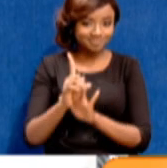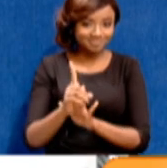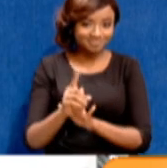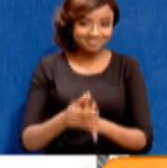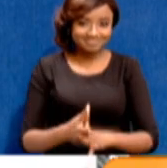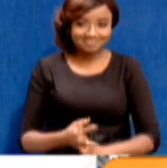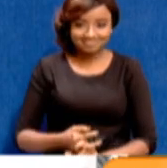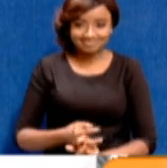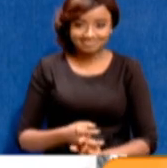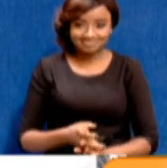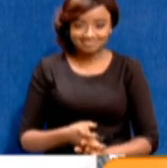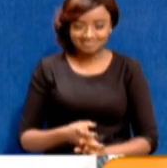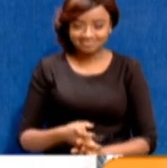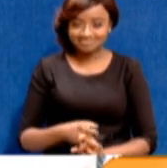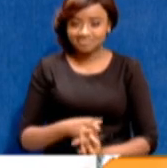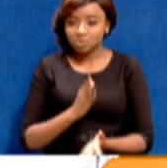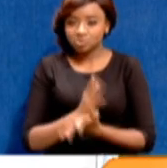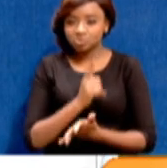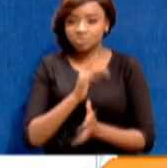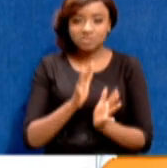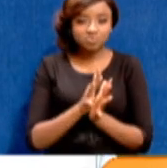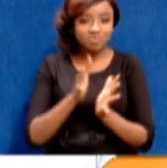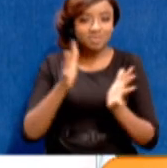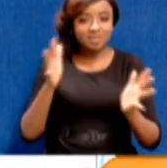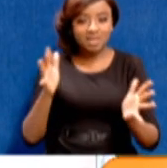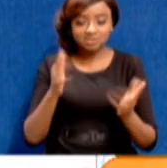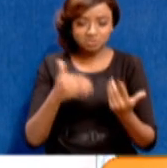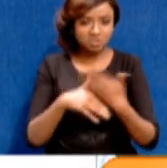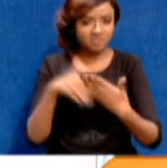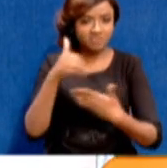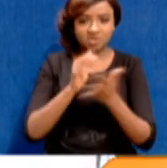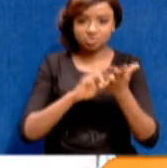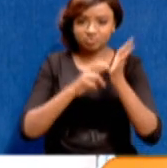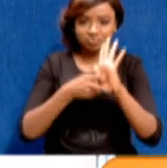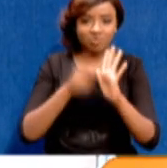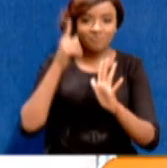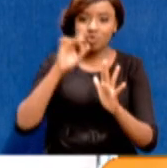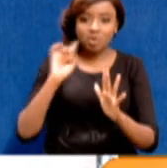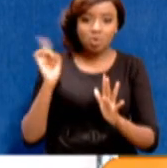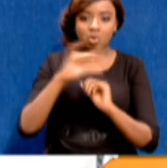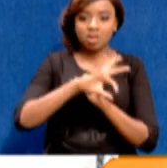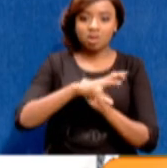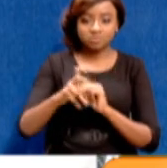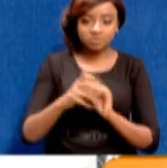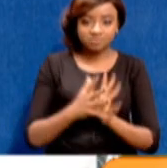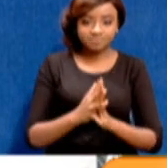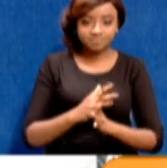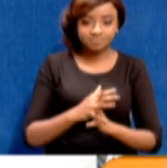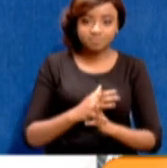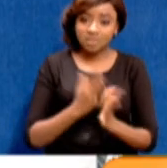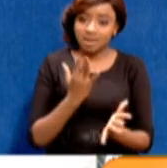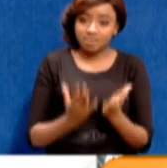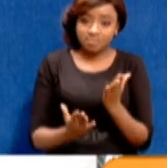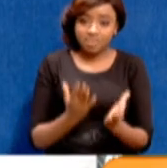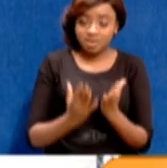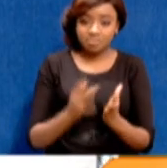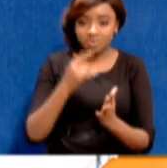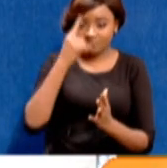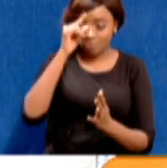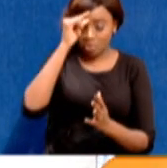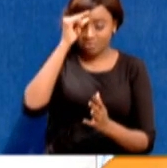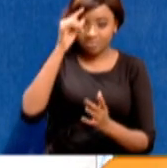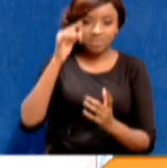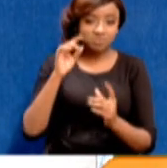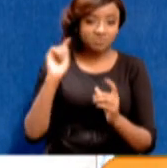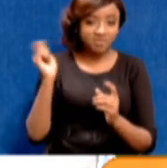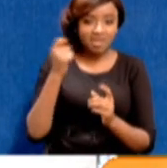is going to be probably the largest infrastructural project, at least for the World Bank. And probably for the government of